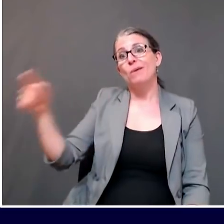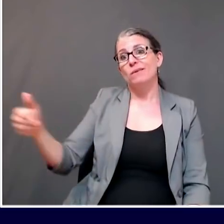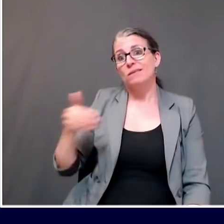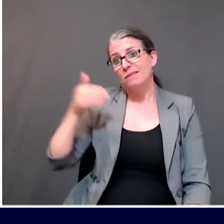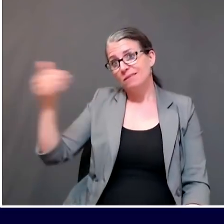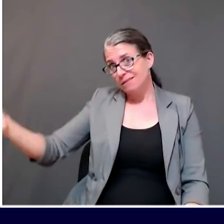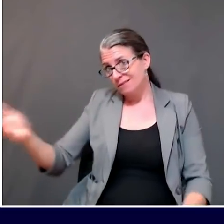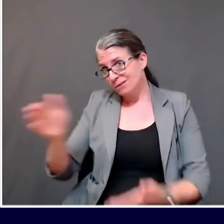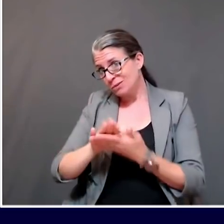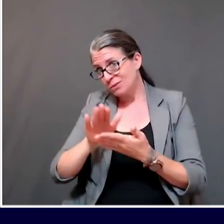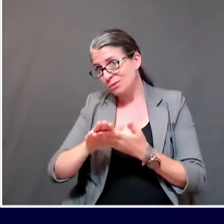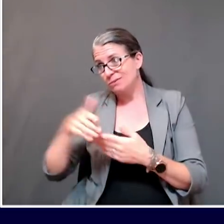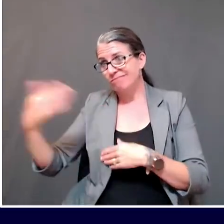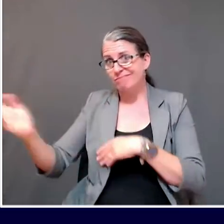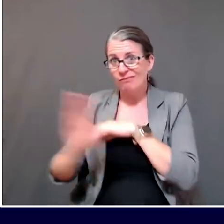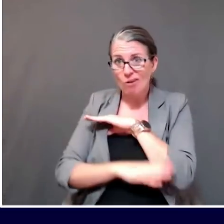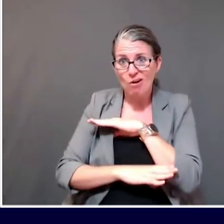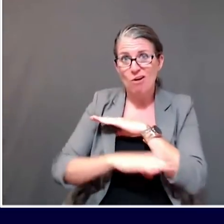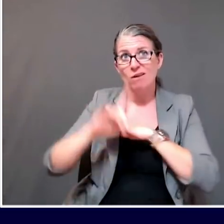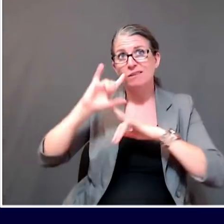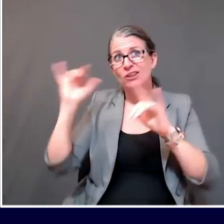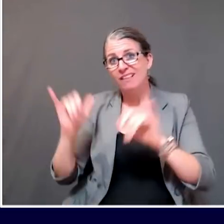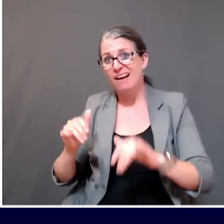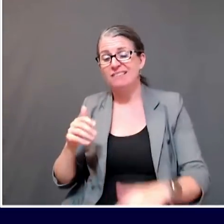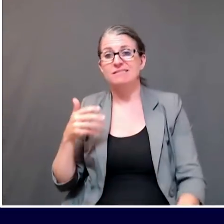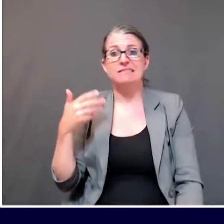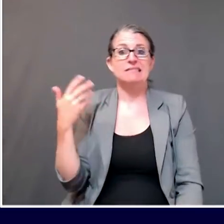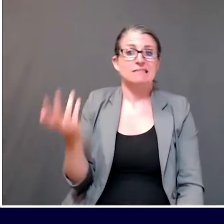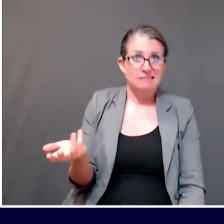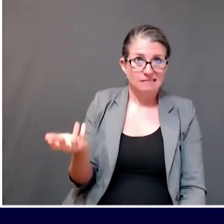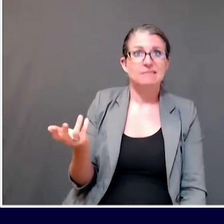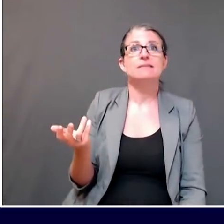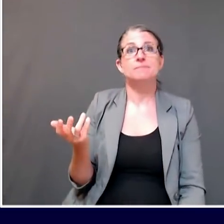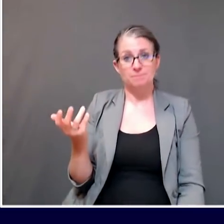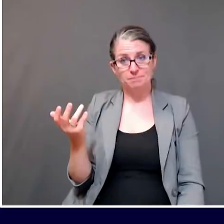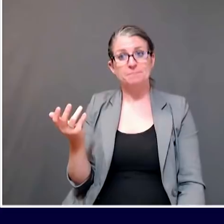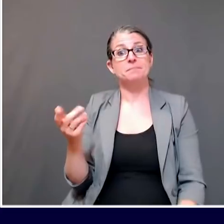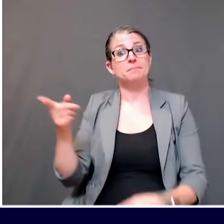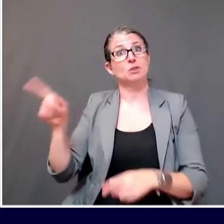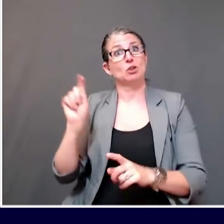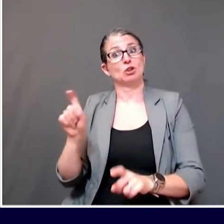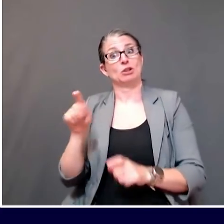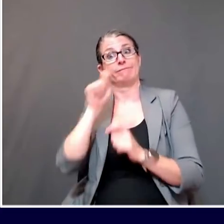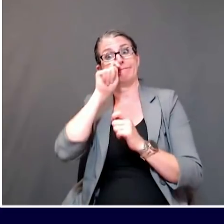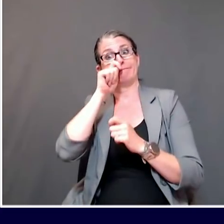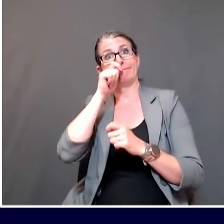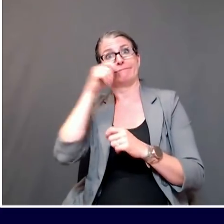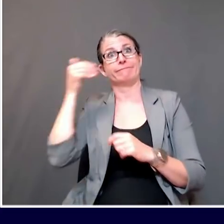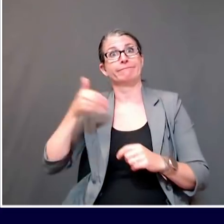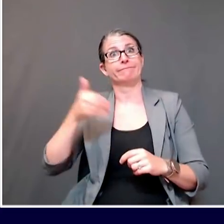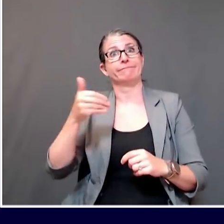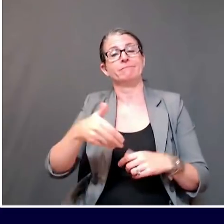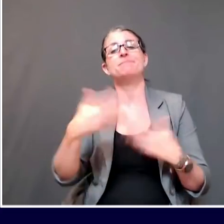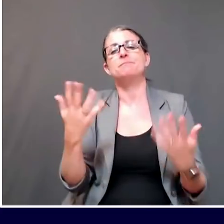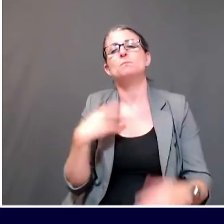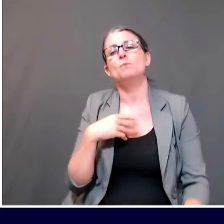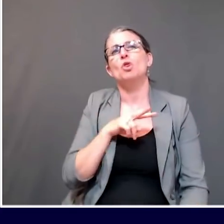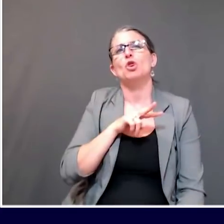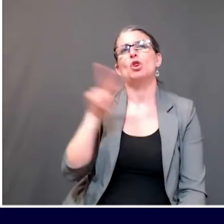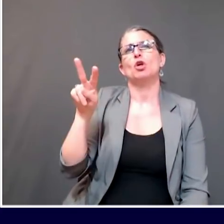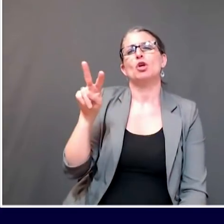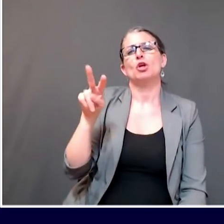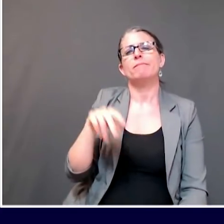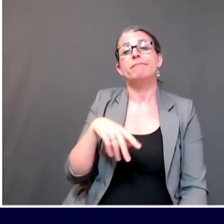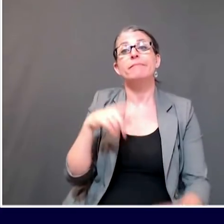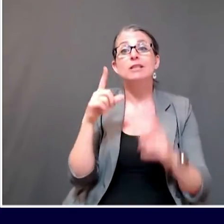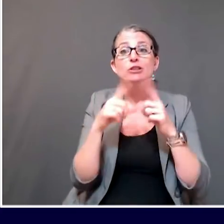from other countries that have had more and deeper experience with schools and reopening is that the best way